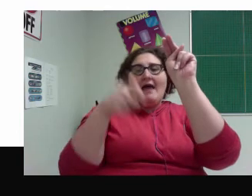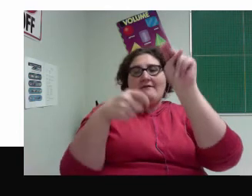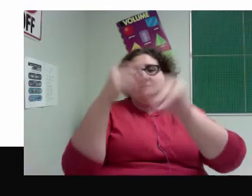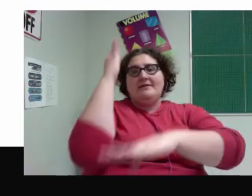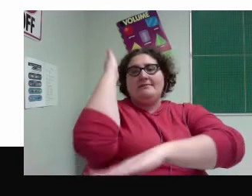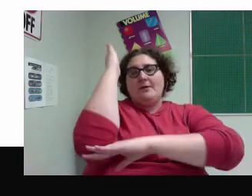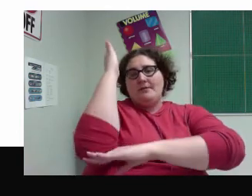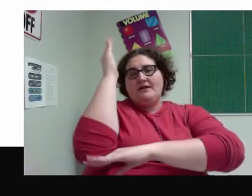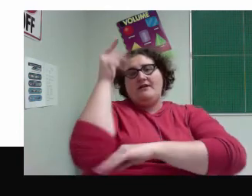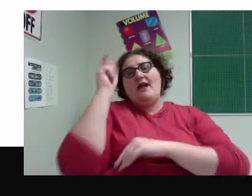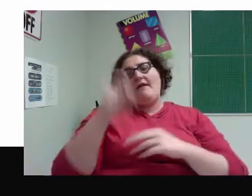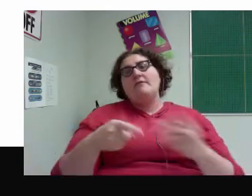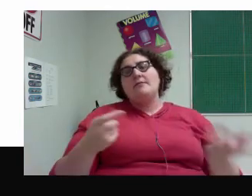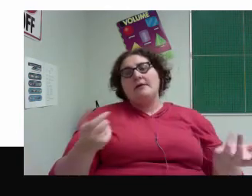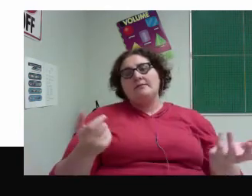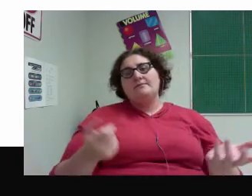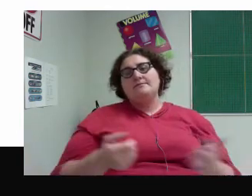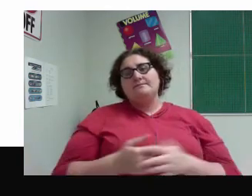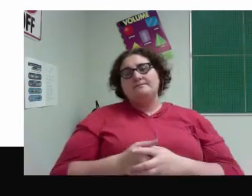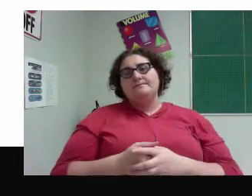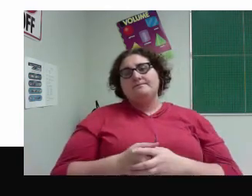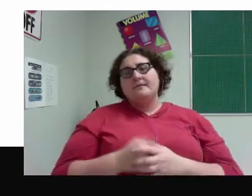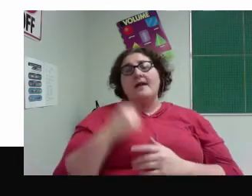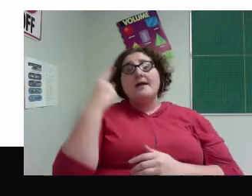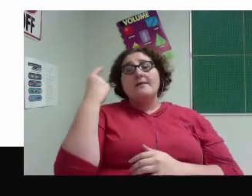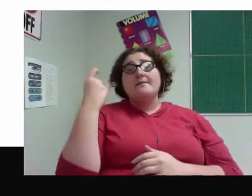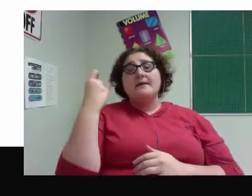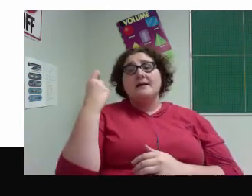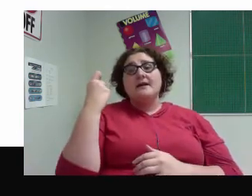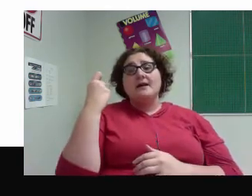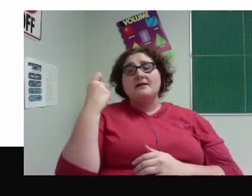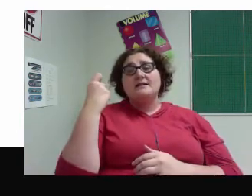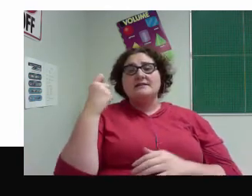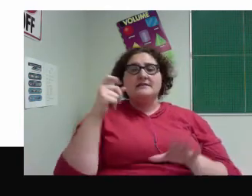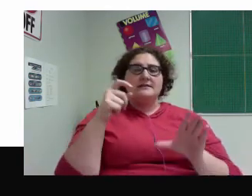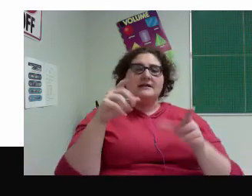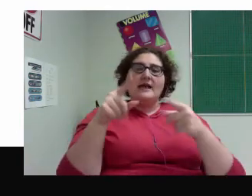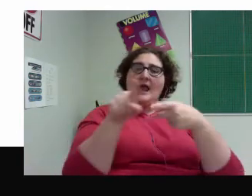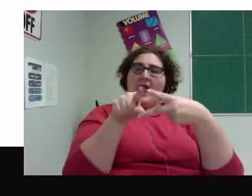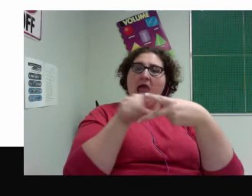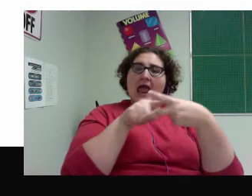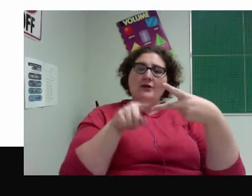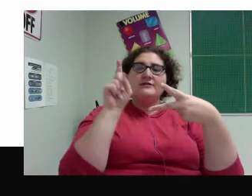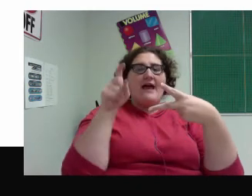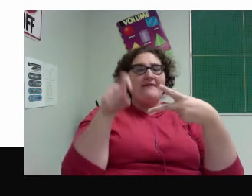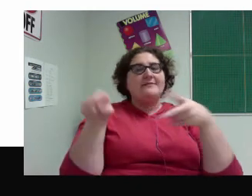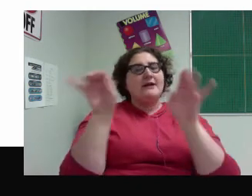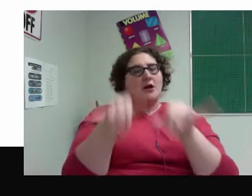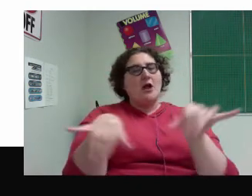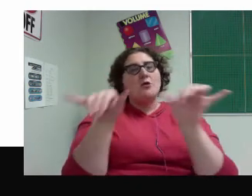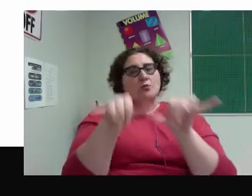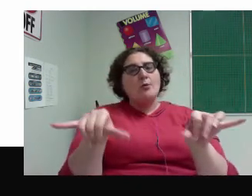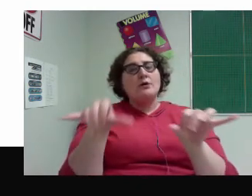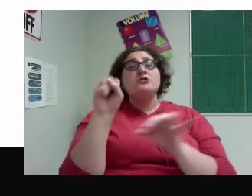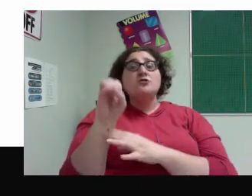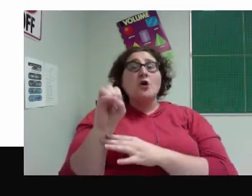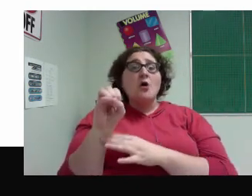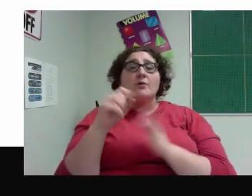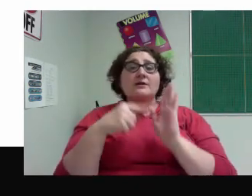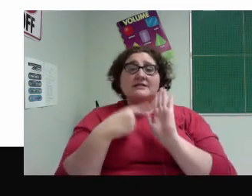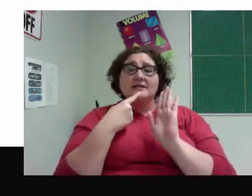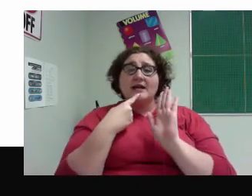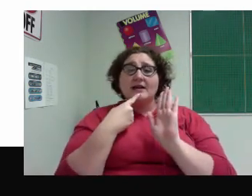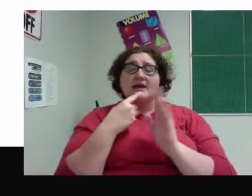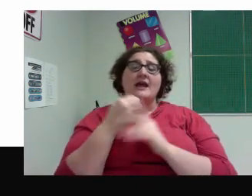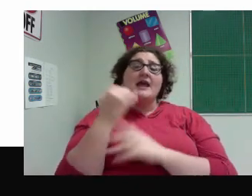perpendicular. And it's because those corresponding angles have to be congruent. So in symbols, it's saying if